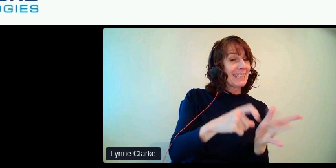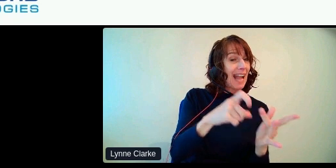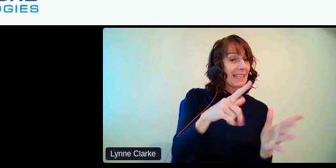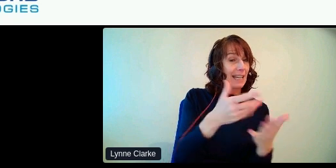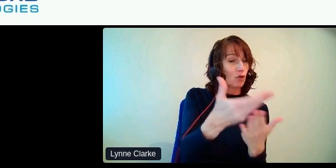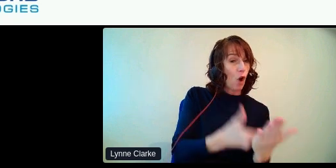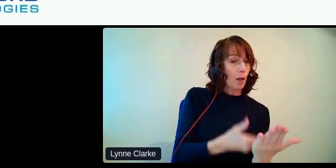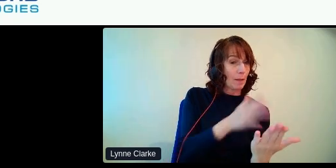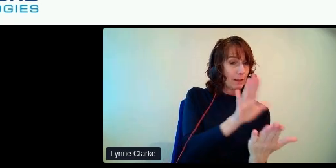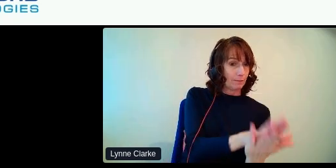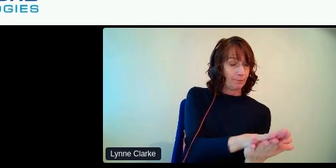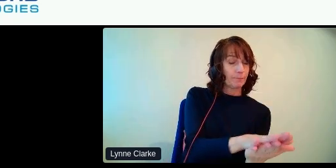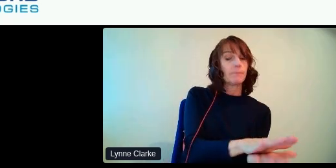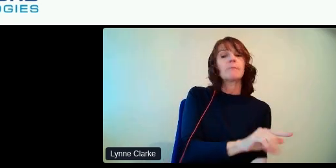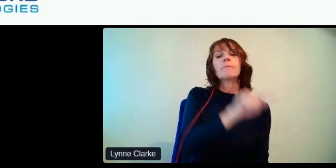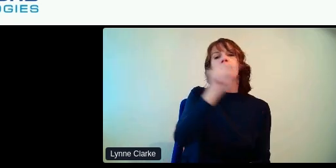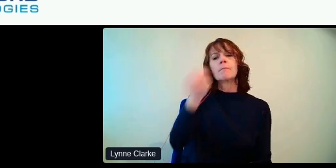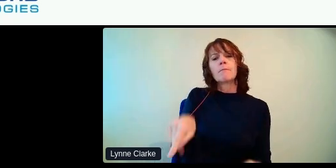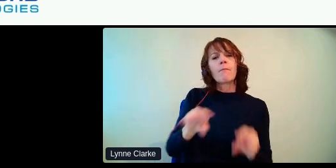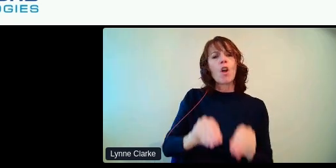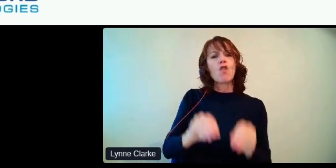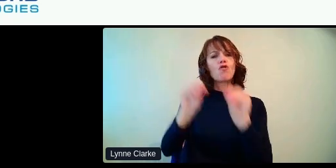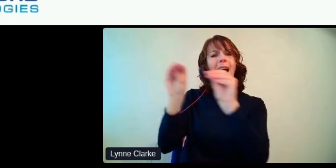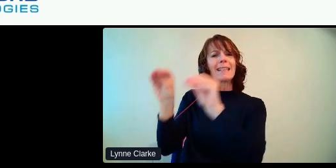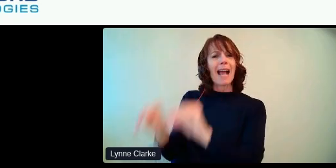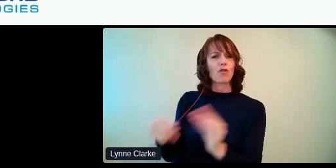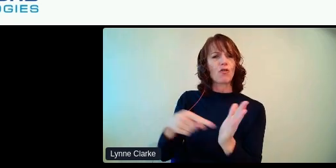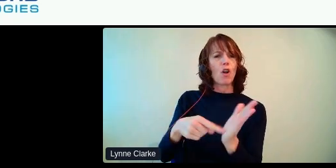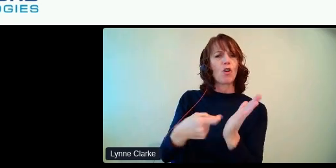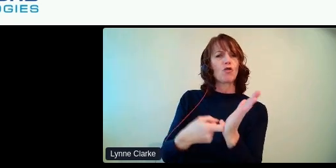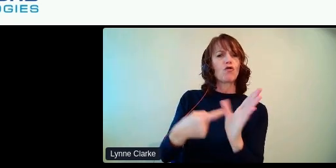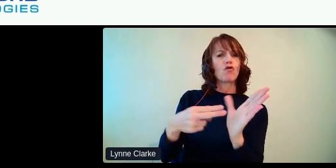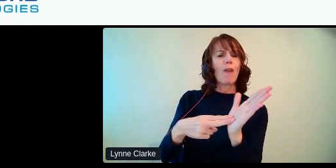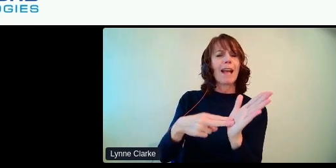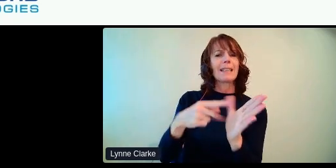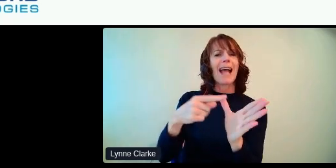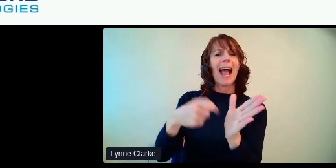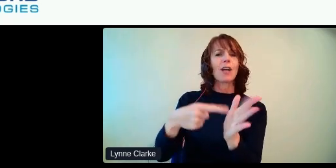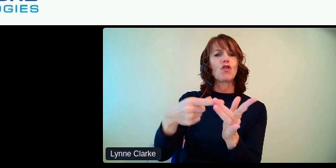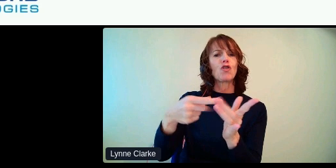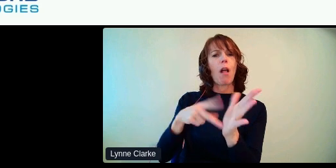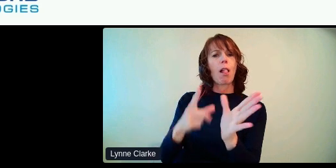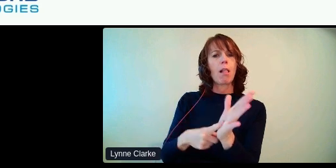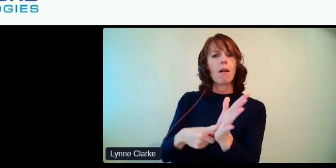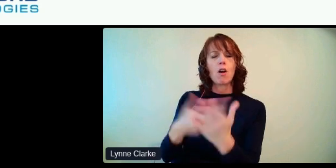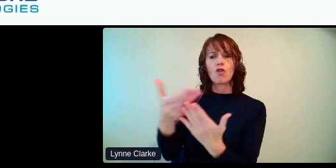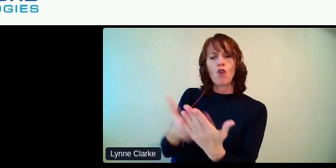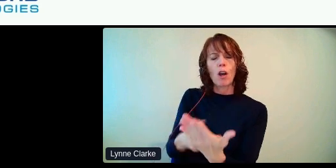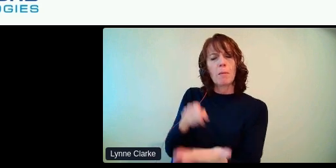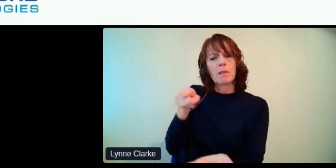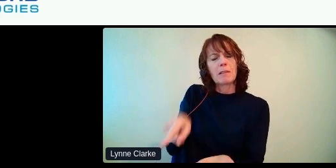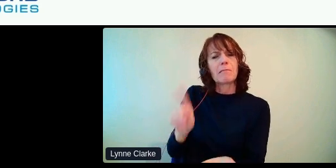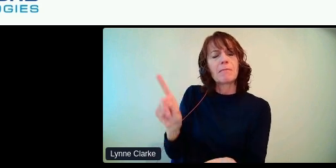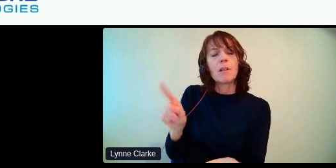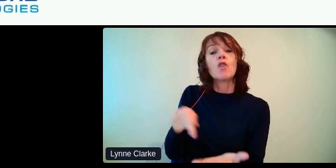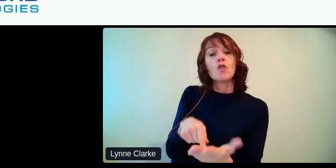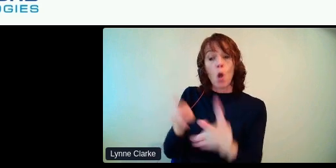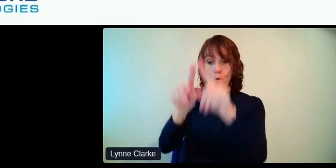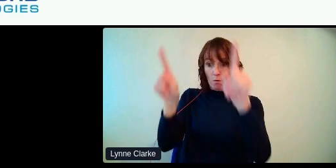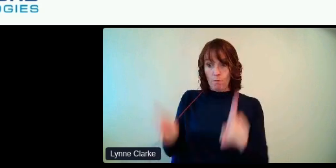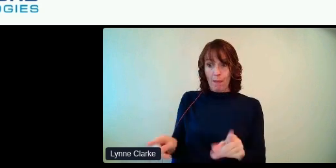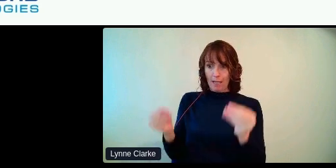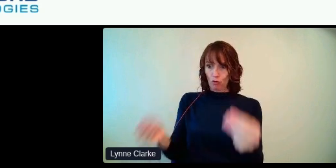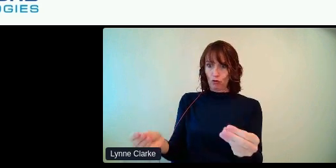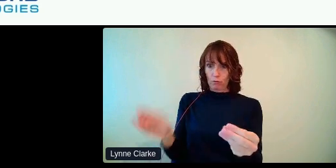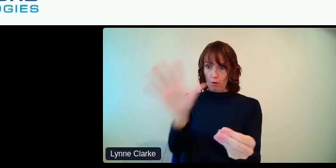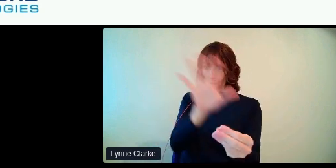differ from what we call transactional documents. And transactional documents are really things where elements on the page will